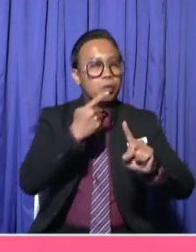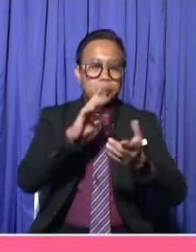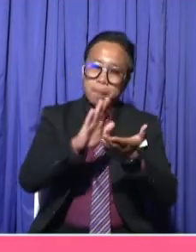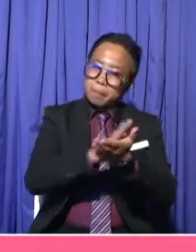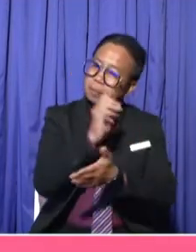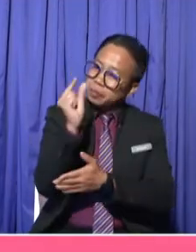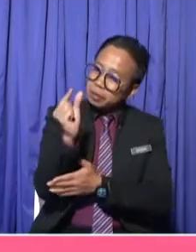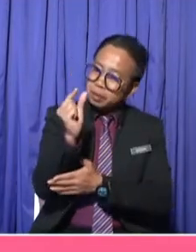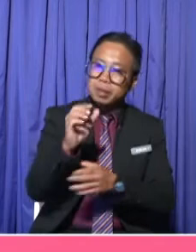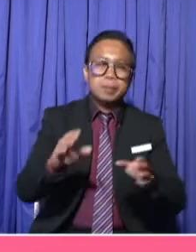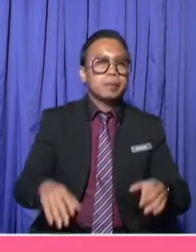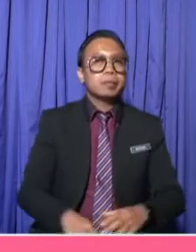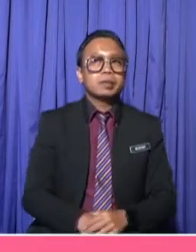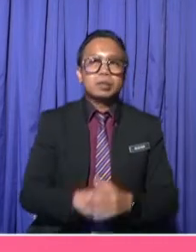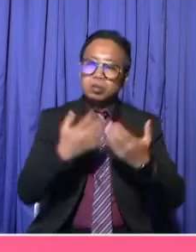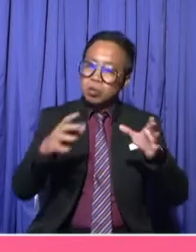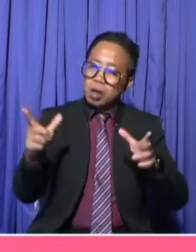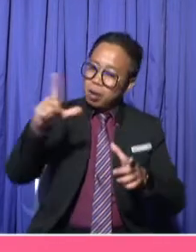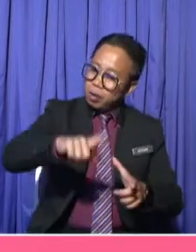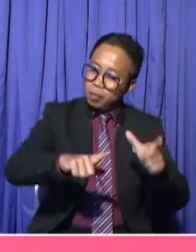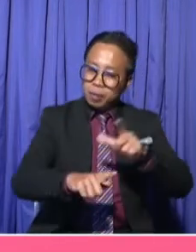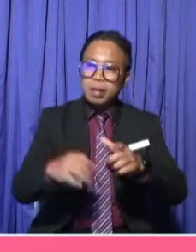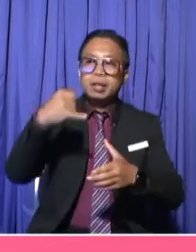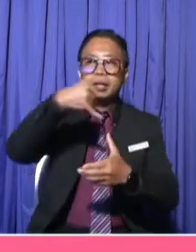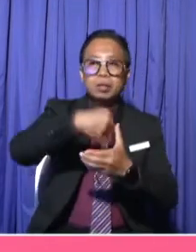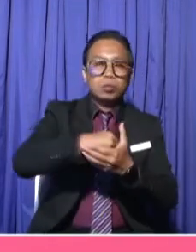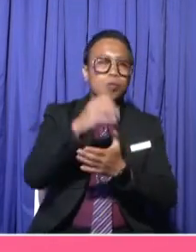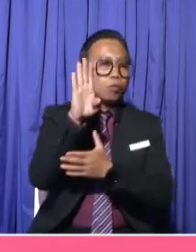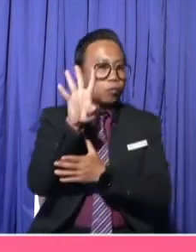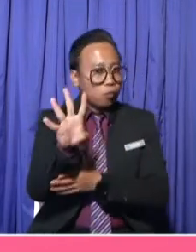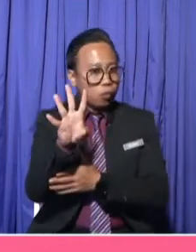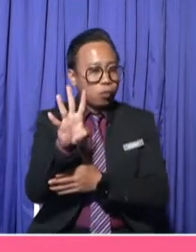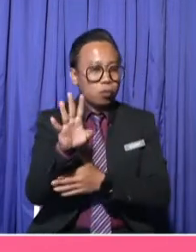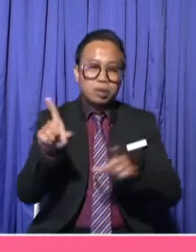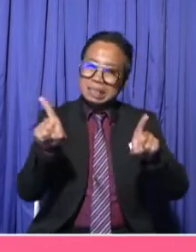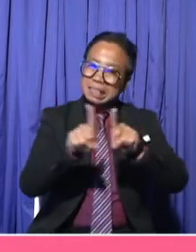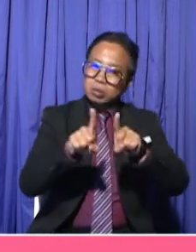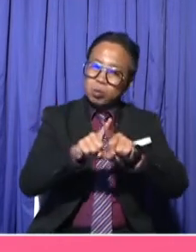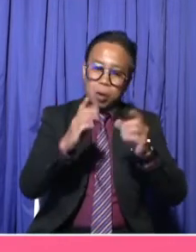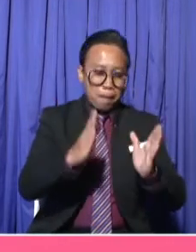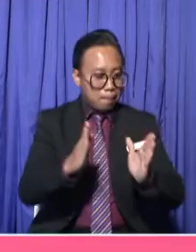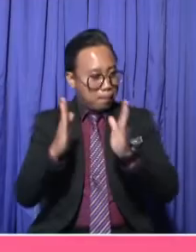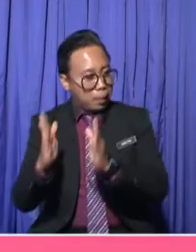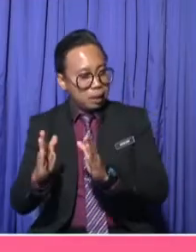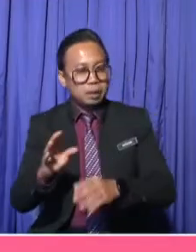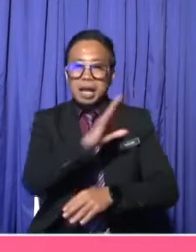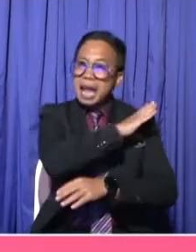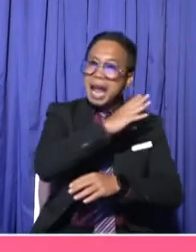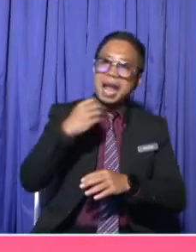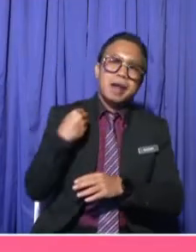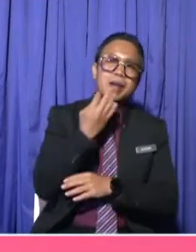paper, I have folded the paper into 4 equal parts and